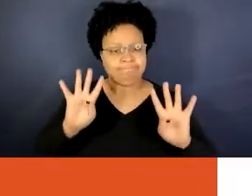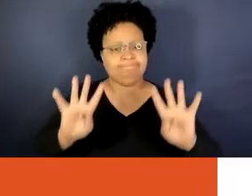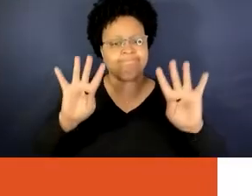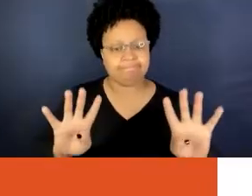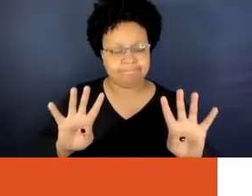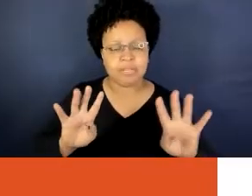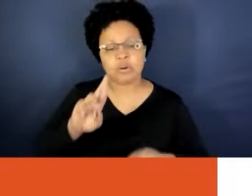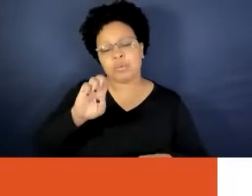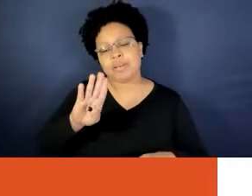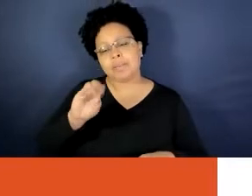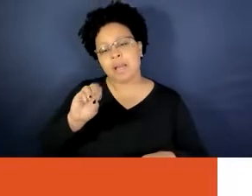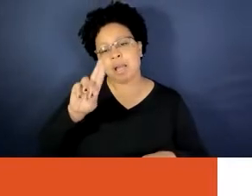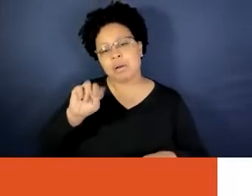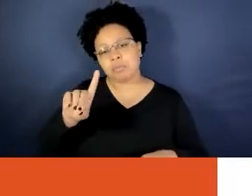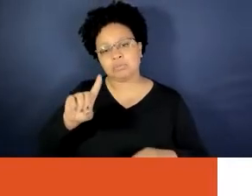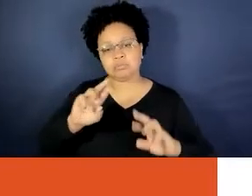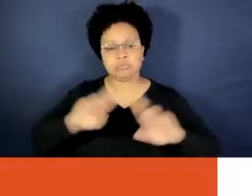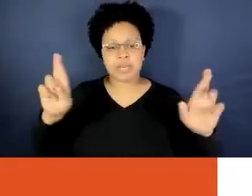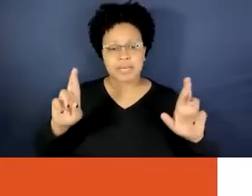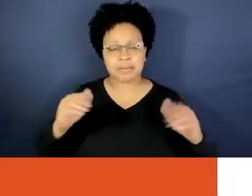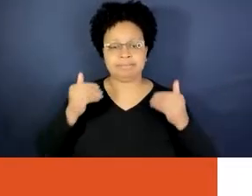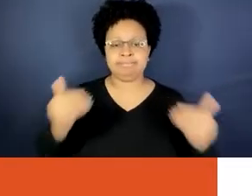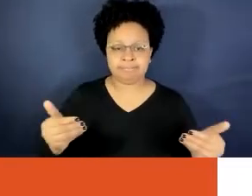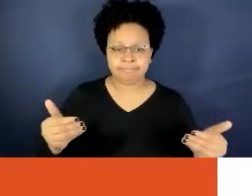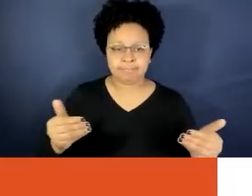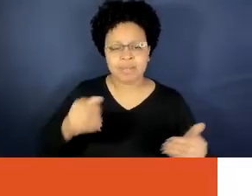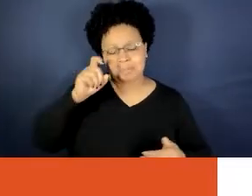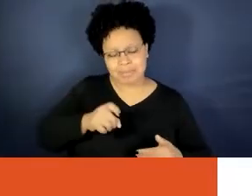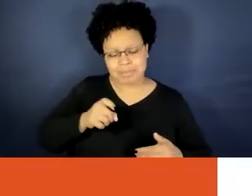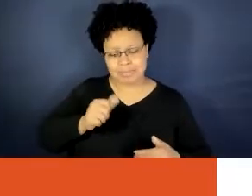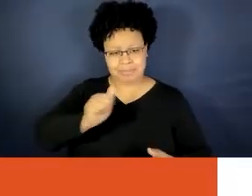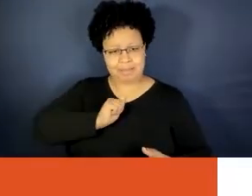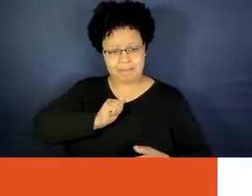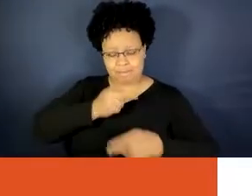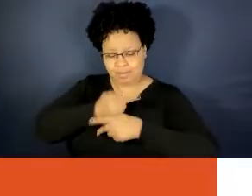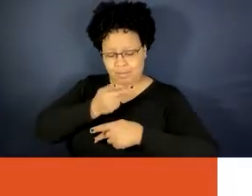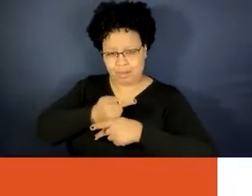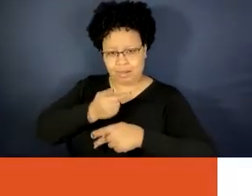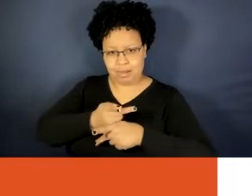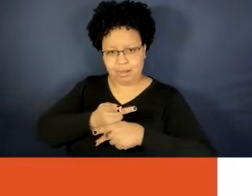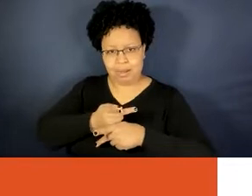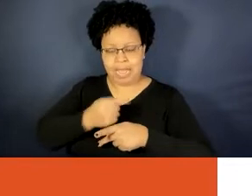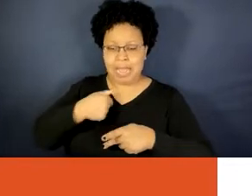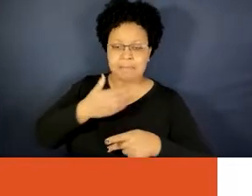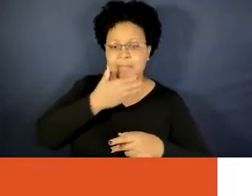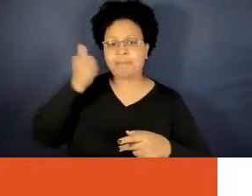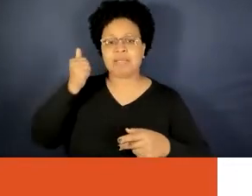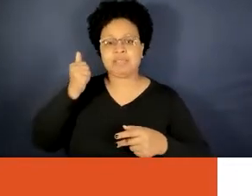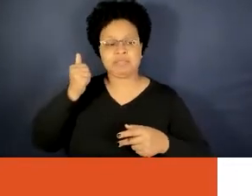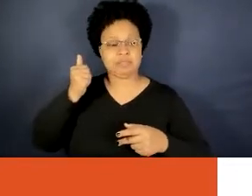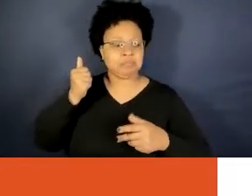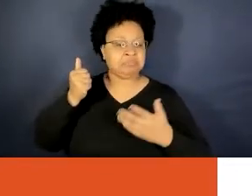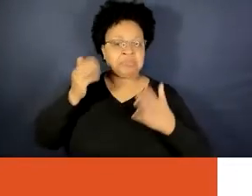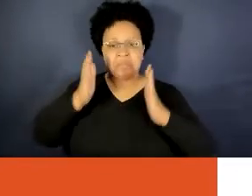of the big things that we have to look at, we must take care of ourselves. You are the best gift. If you don't take care of yourself, you're no good